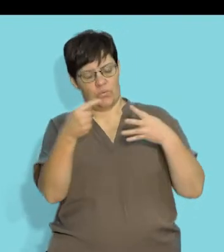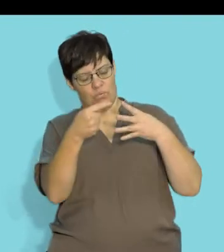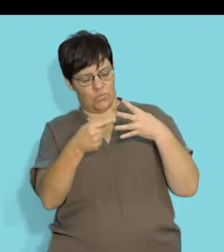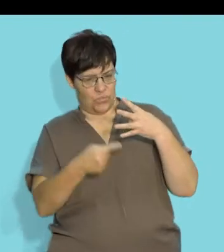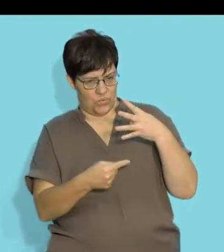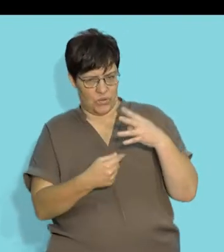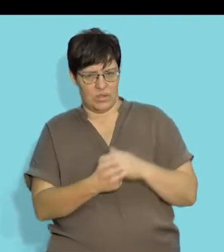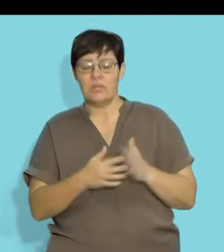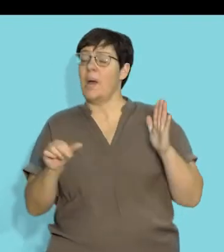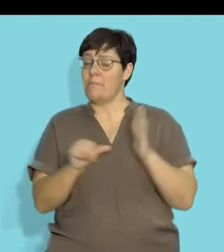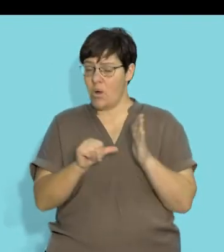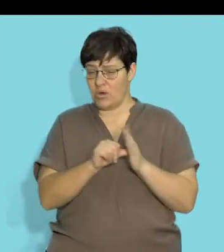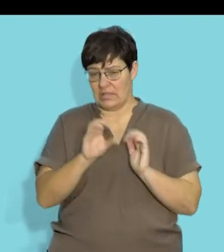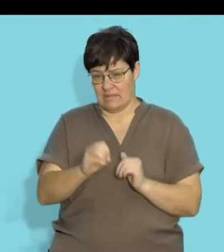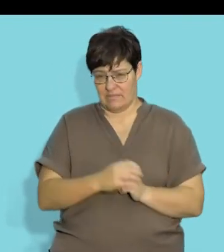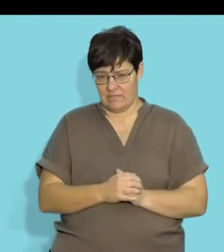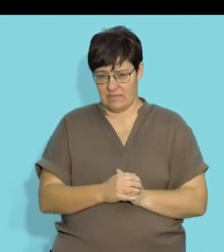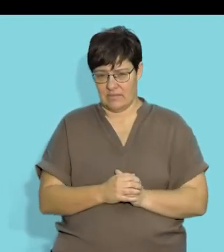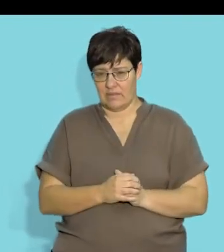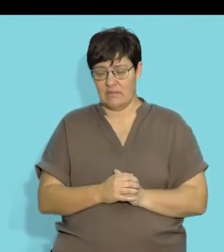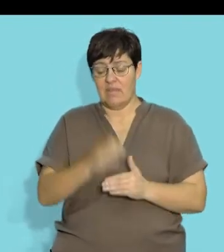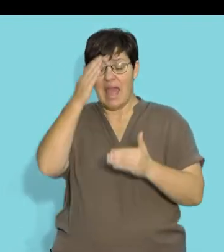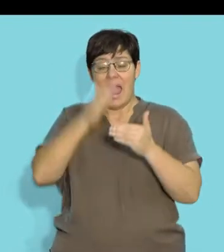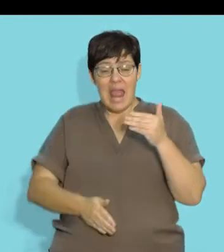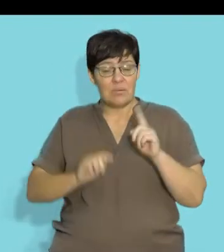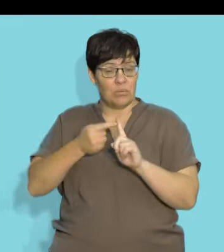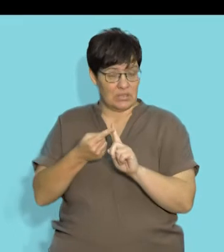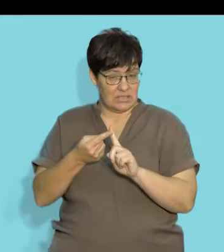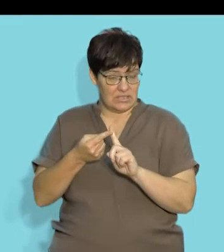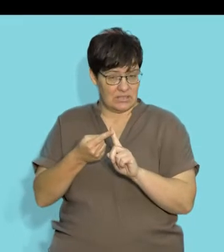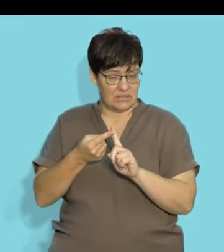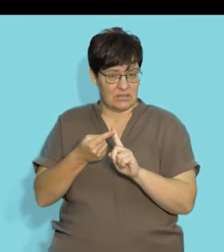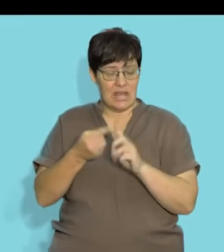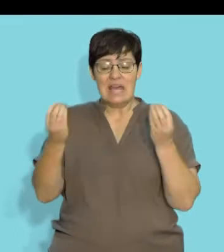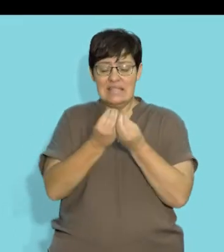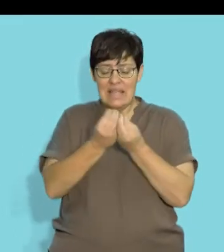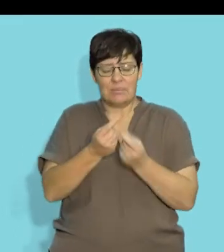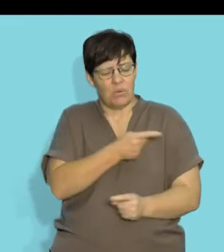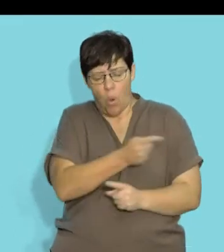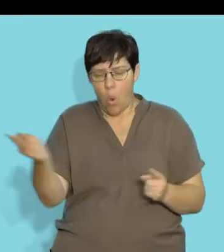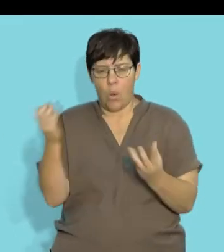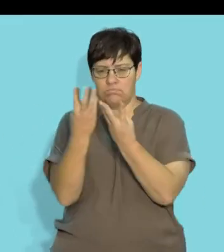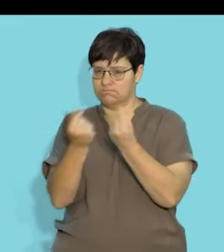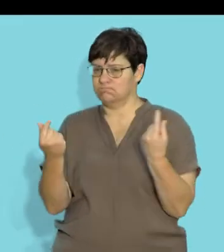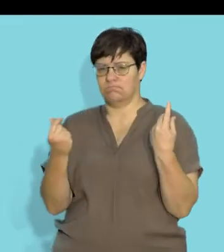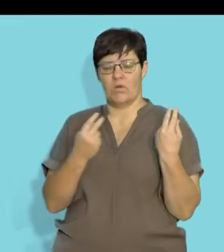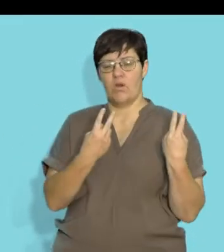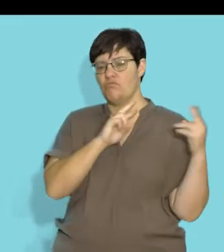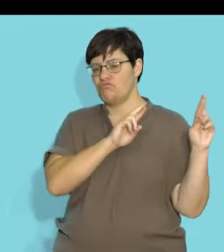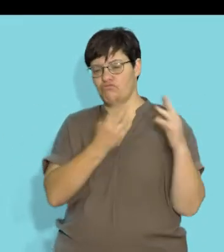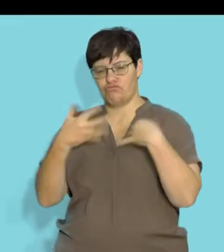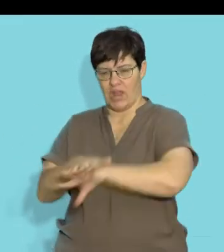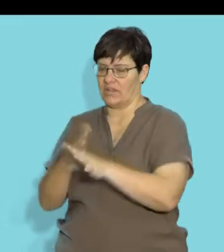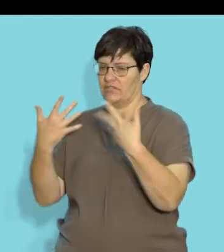on a few things that are very important. The end point of a titration, all the substances have reacted,